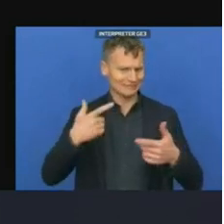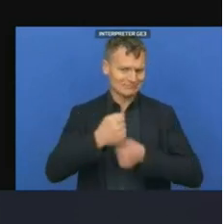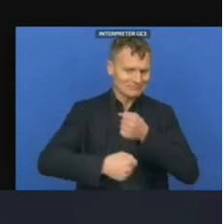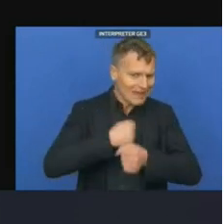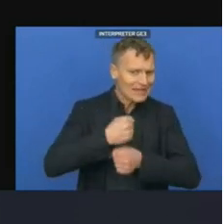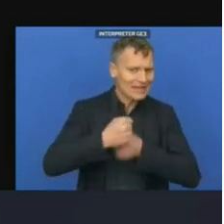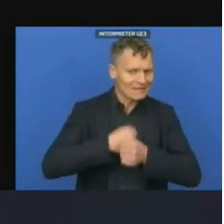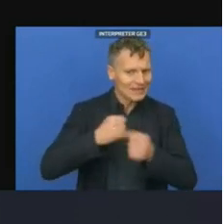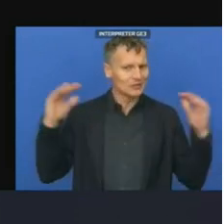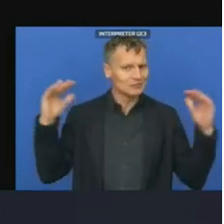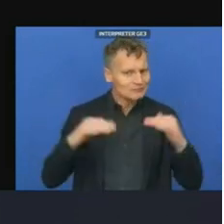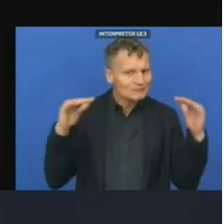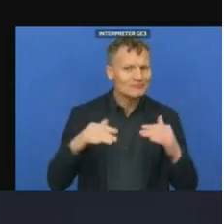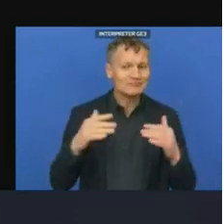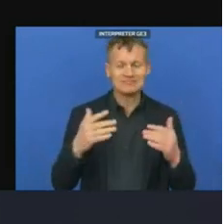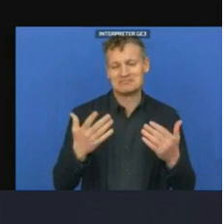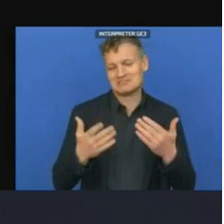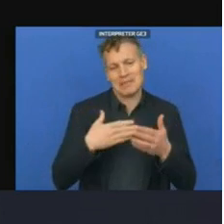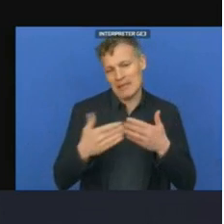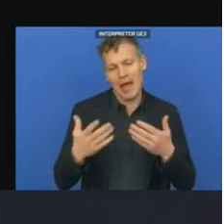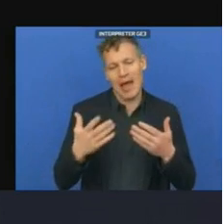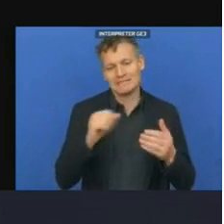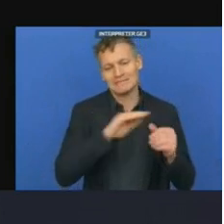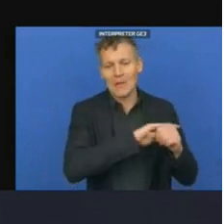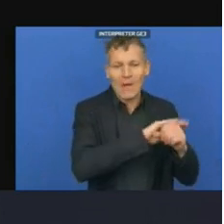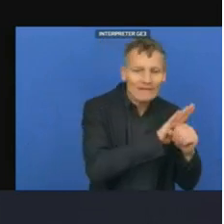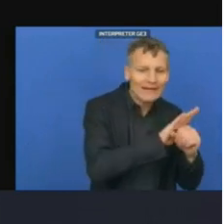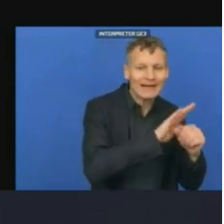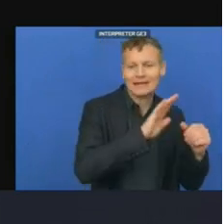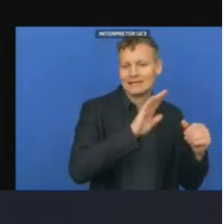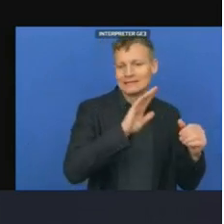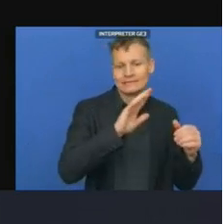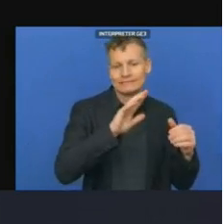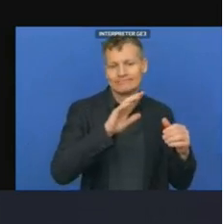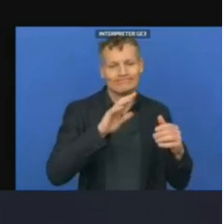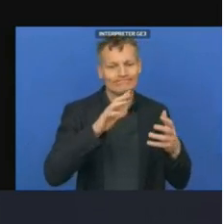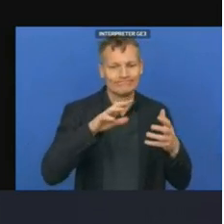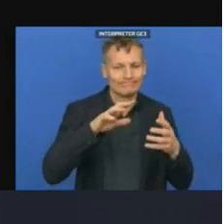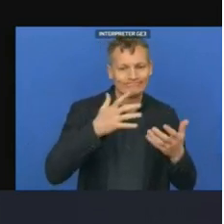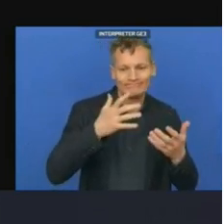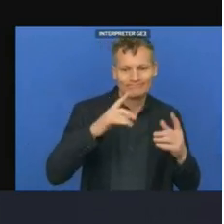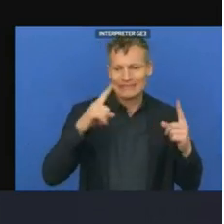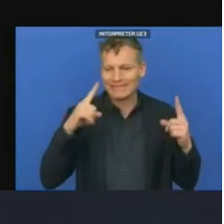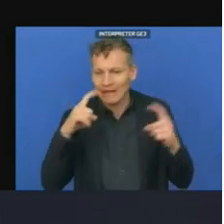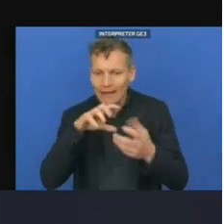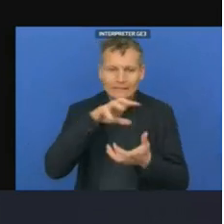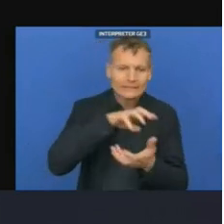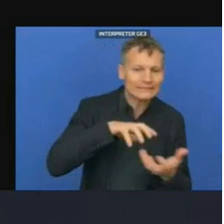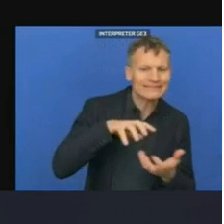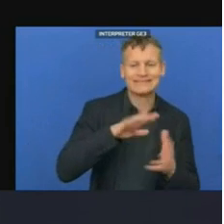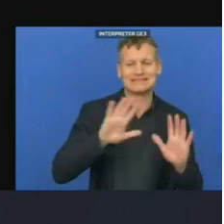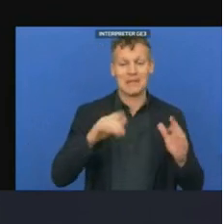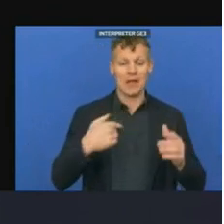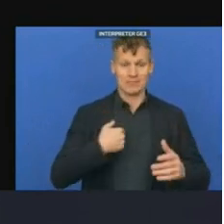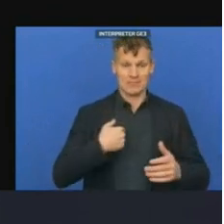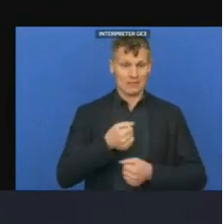times. So very good to be here today. I must say that even if I'm representing government point of view, I'm sure that we all share